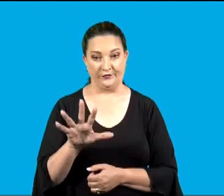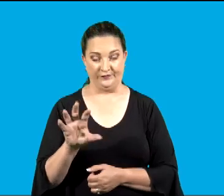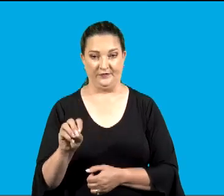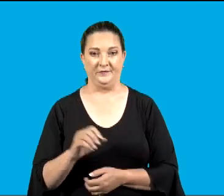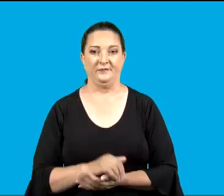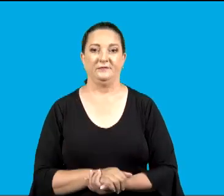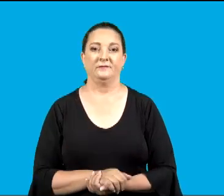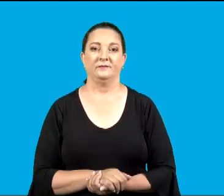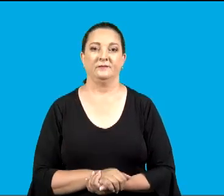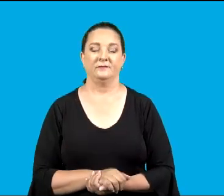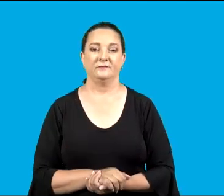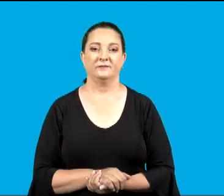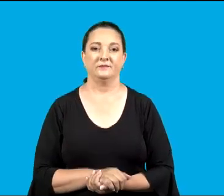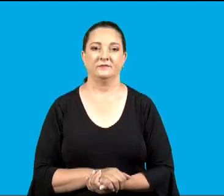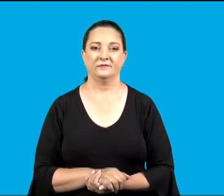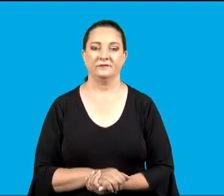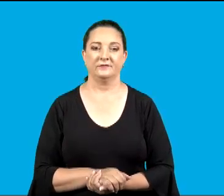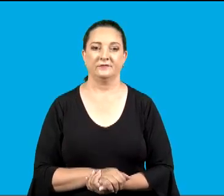1,052,250.